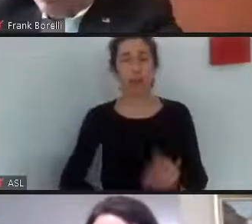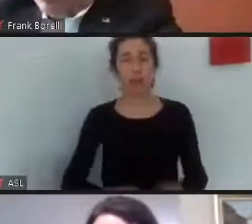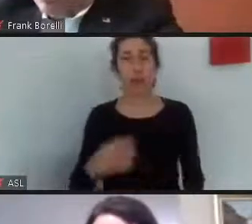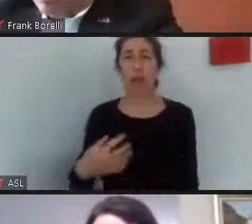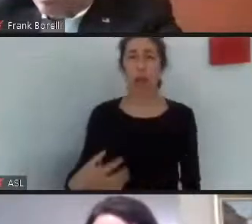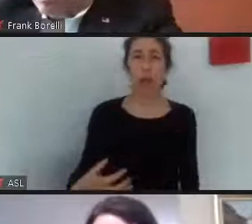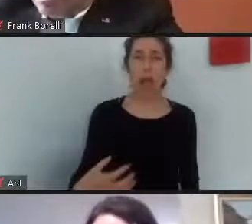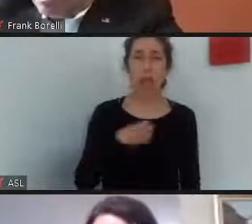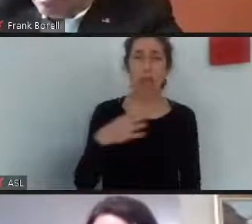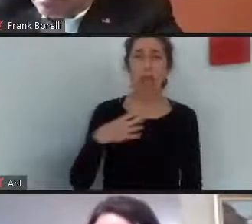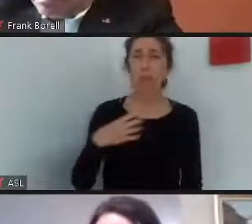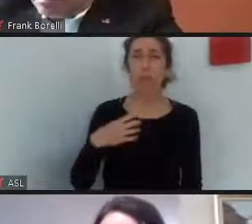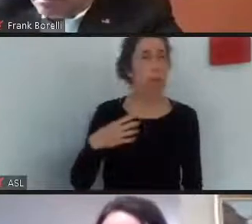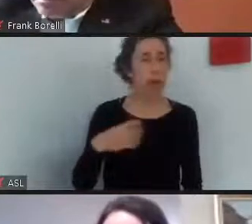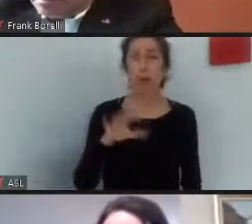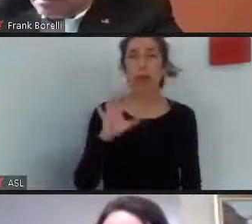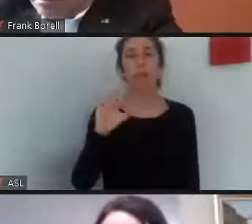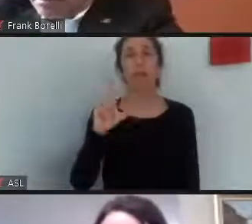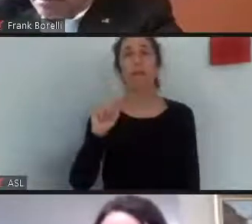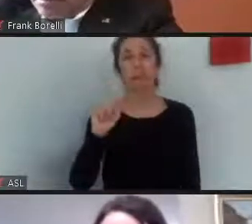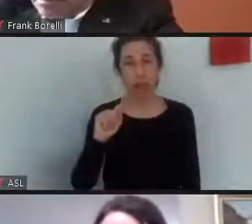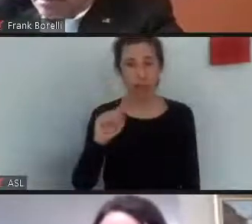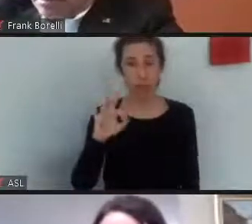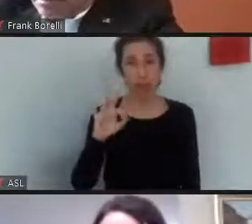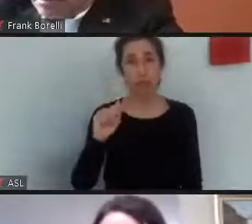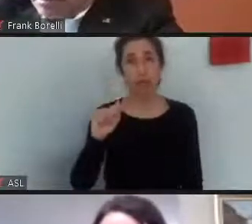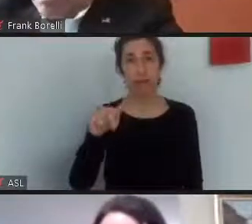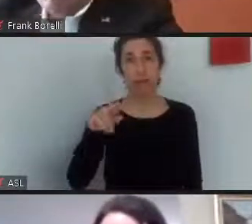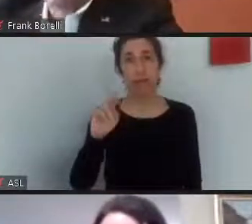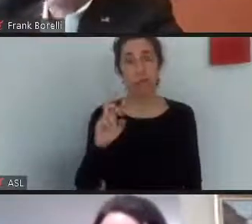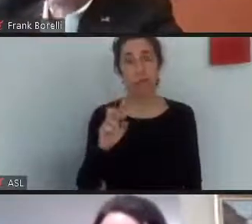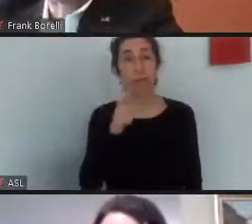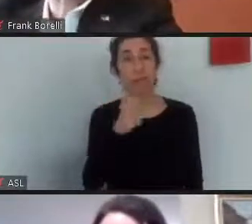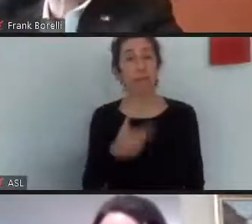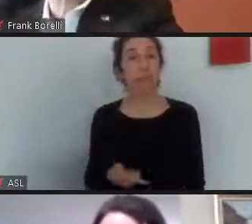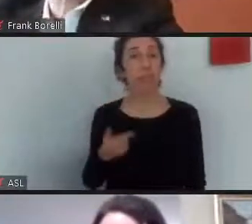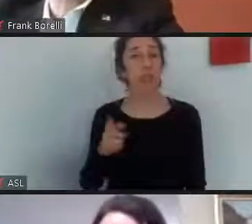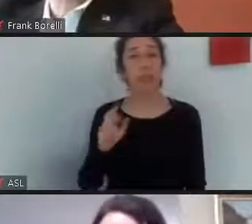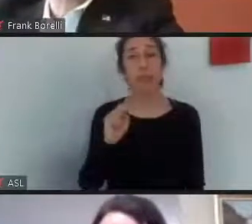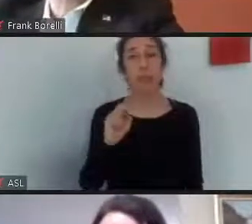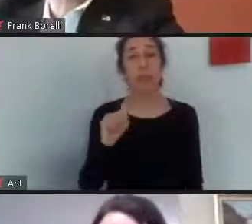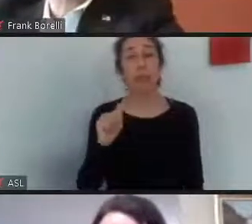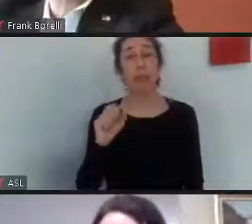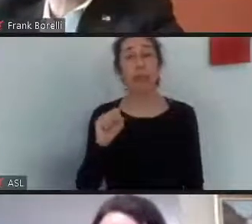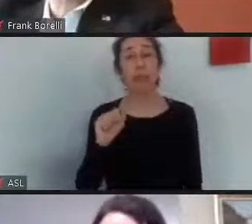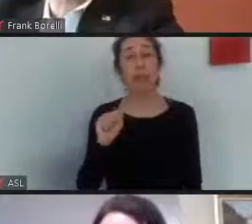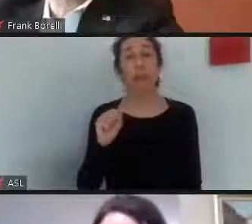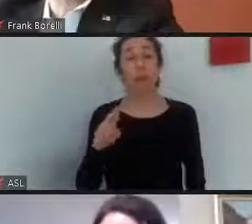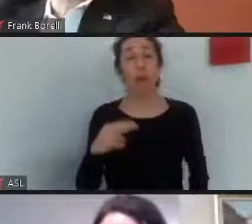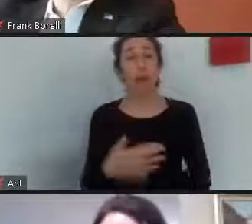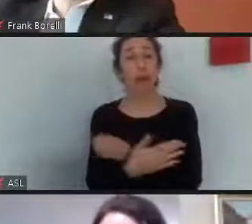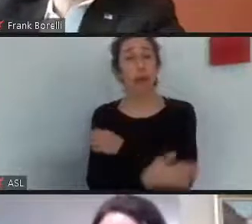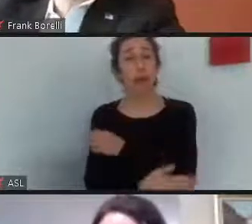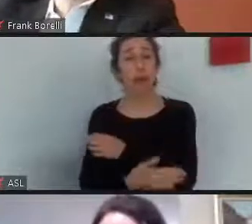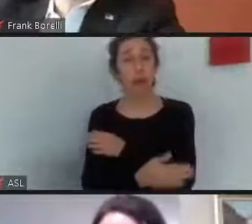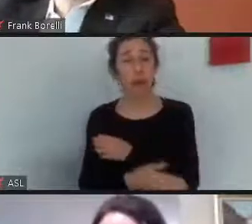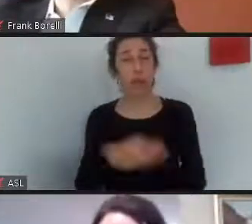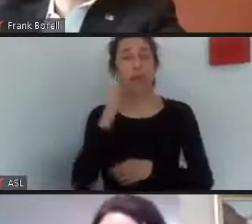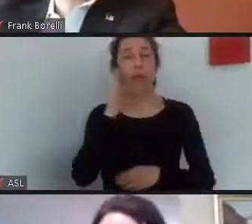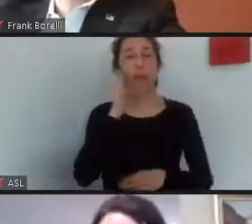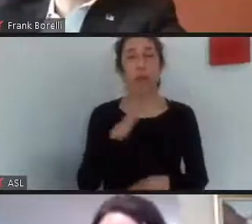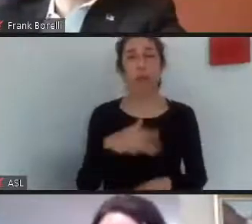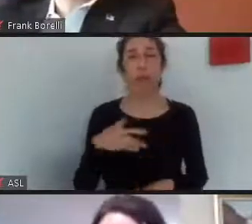it, because residents of Nassau County are going to get double crossed going to Soane Fair